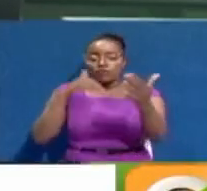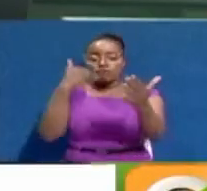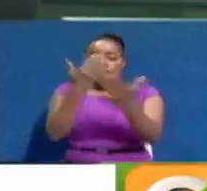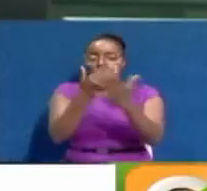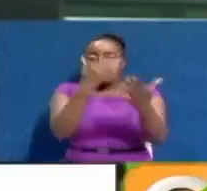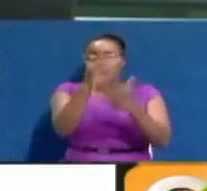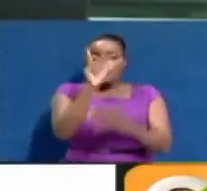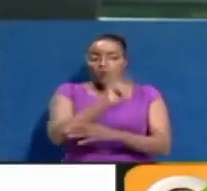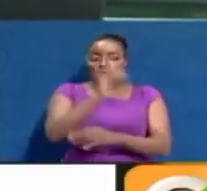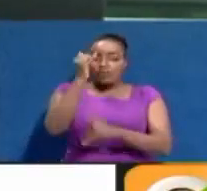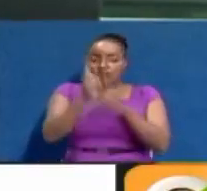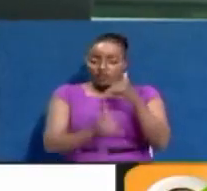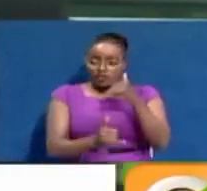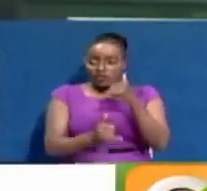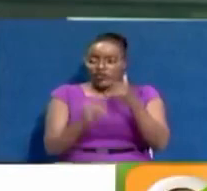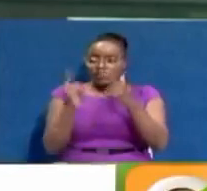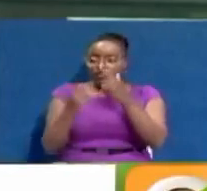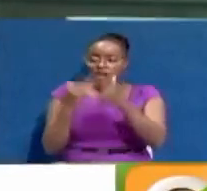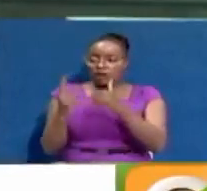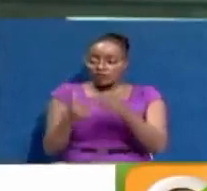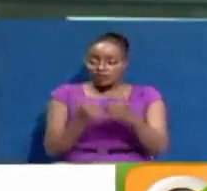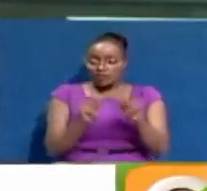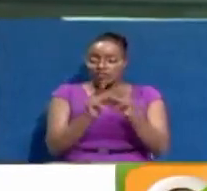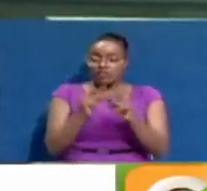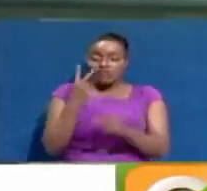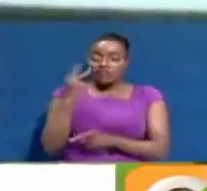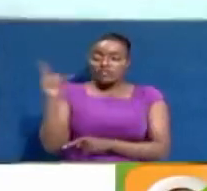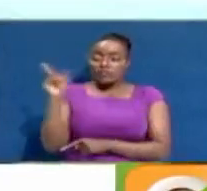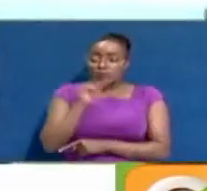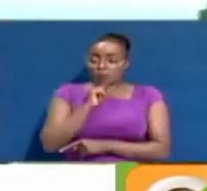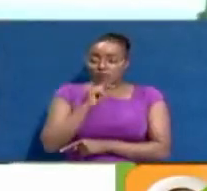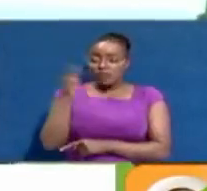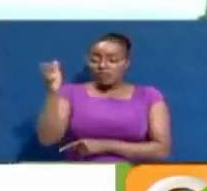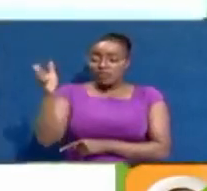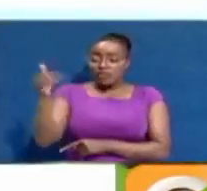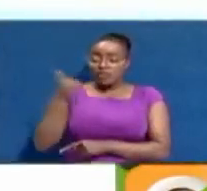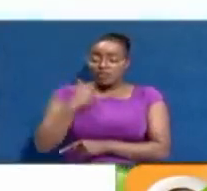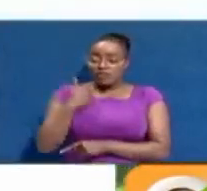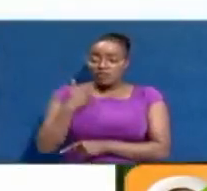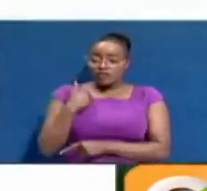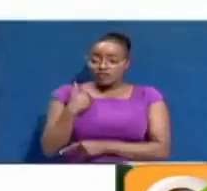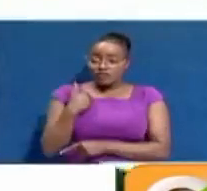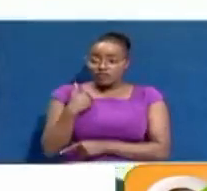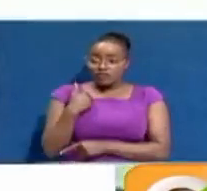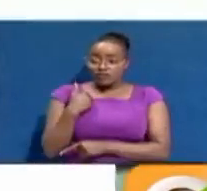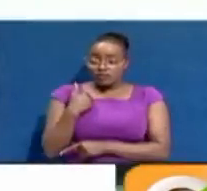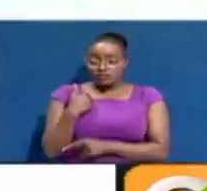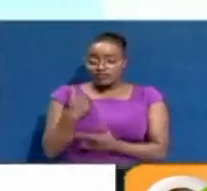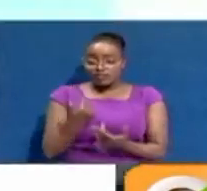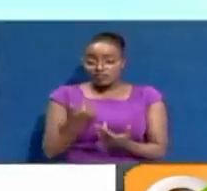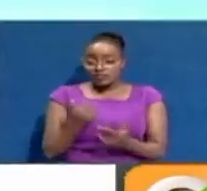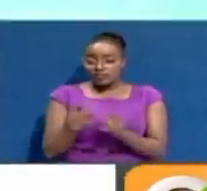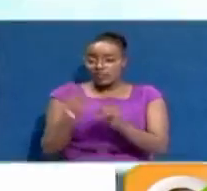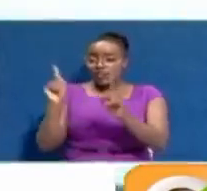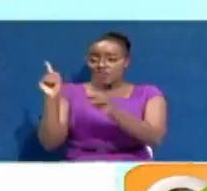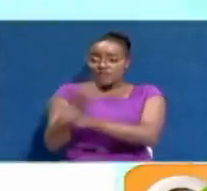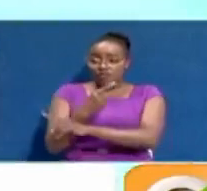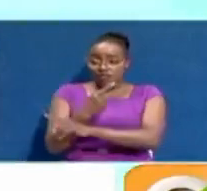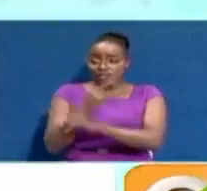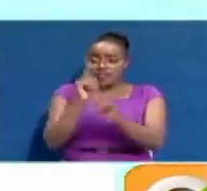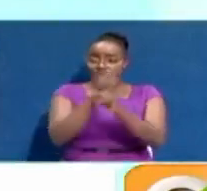submit the final tally. Now, as you can see right behind me, is that the